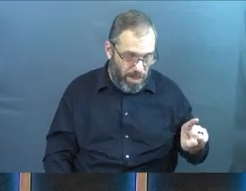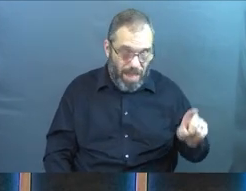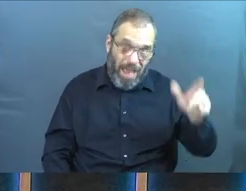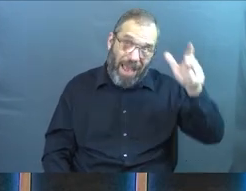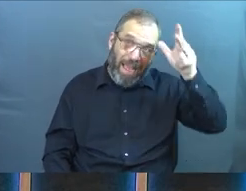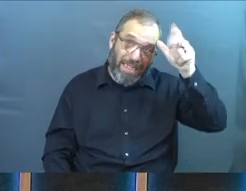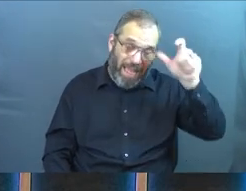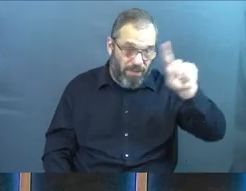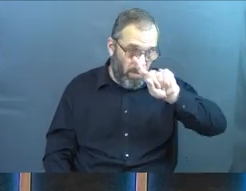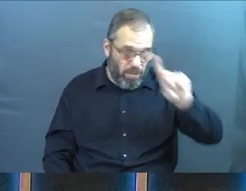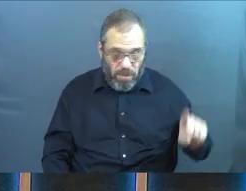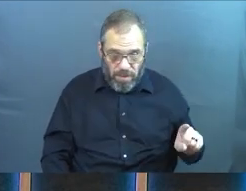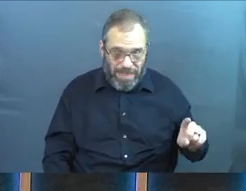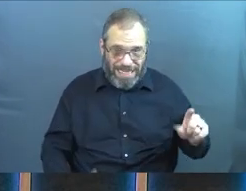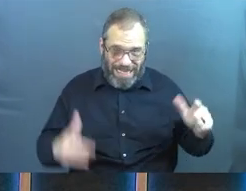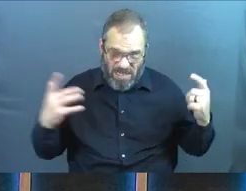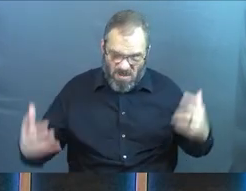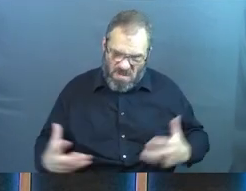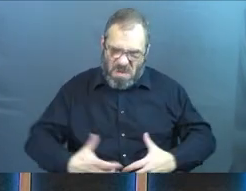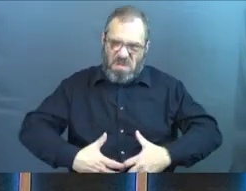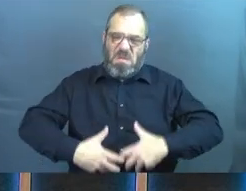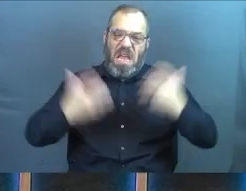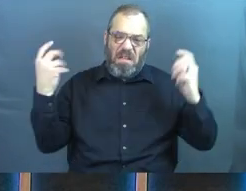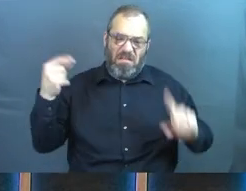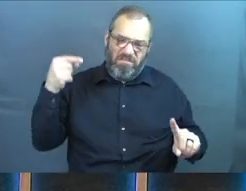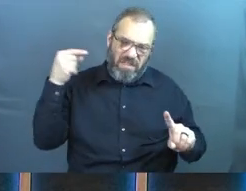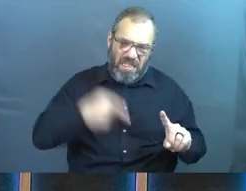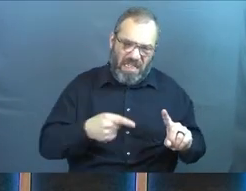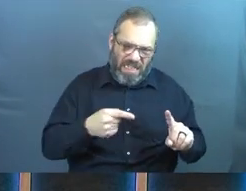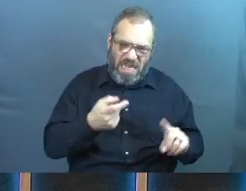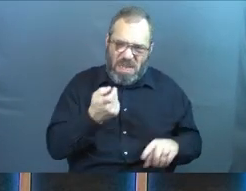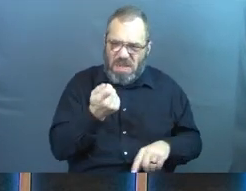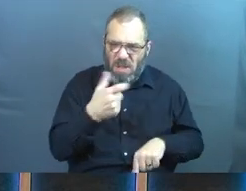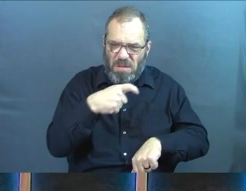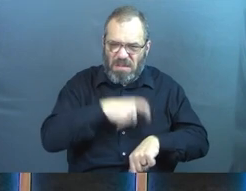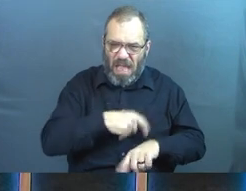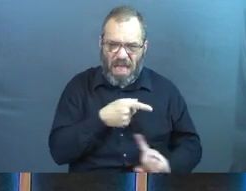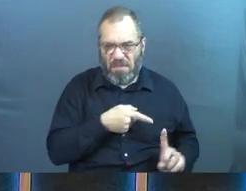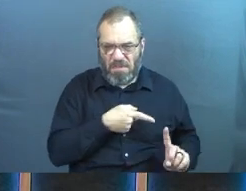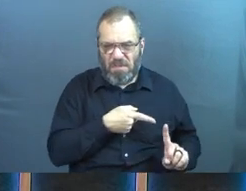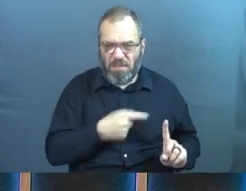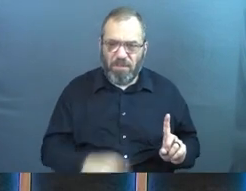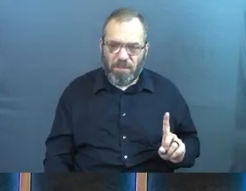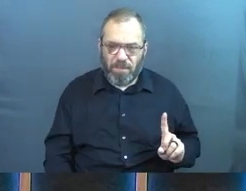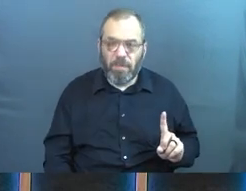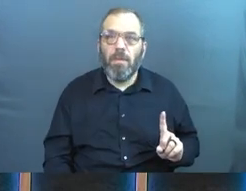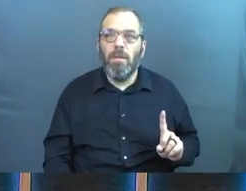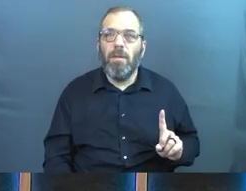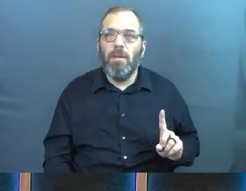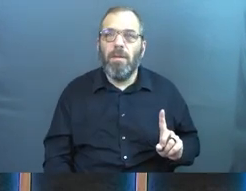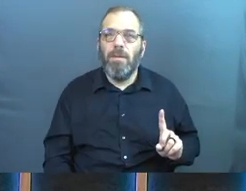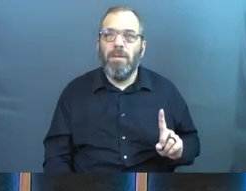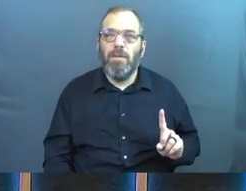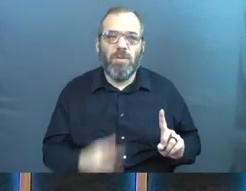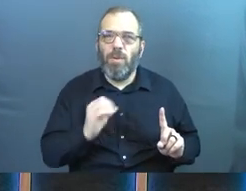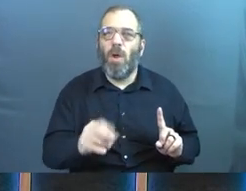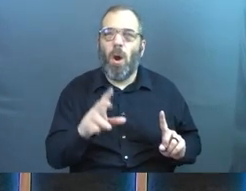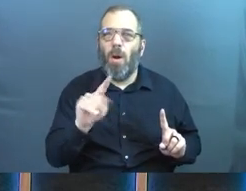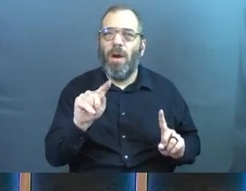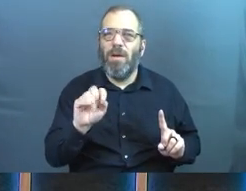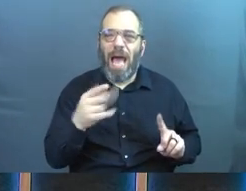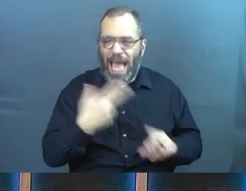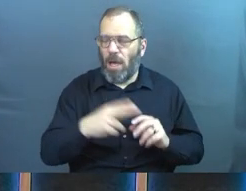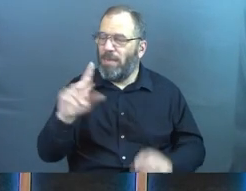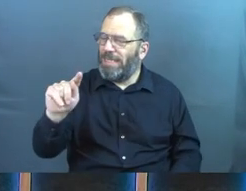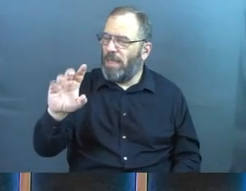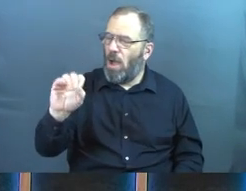devil has come down to you in great anger, knowing that he has little time. So the toothless one, I